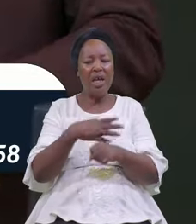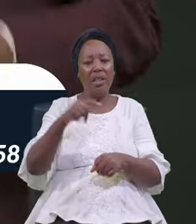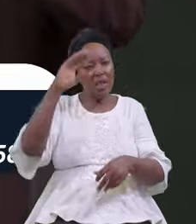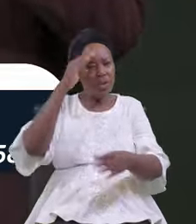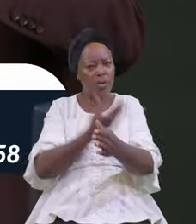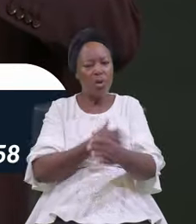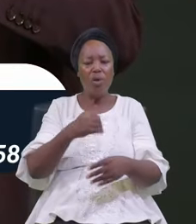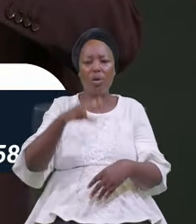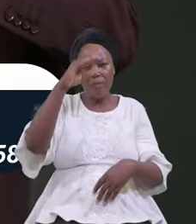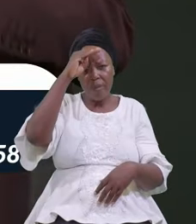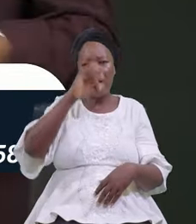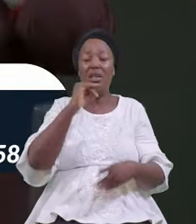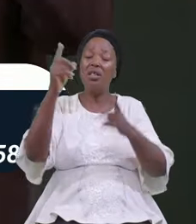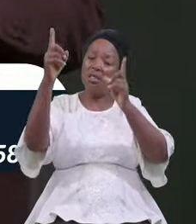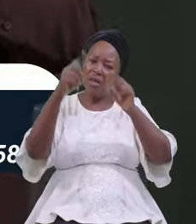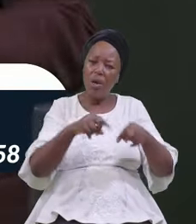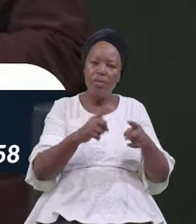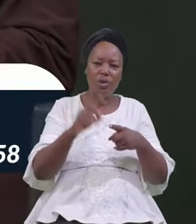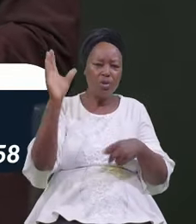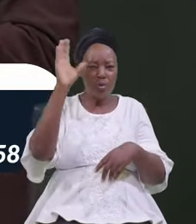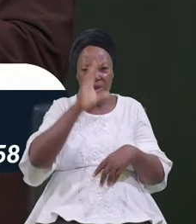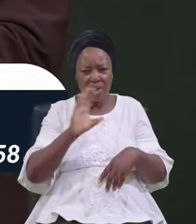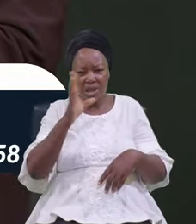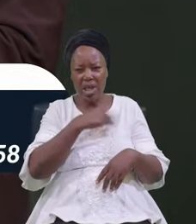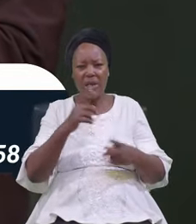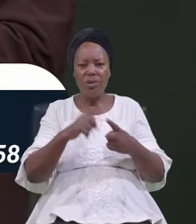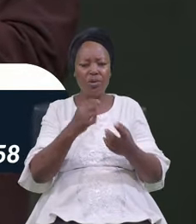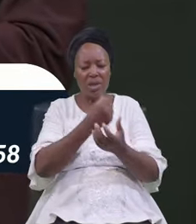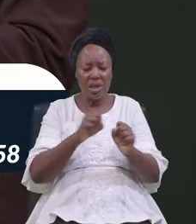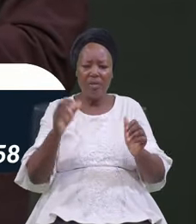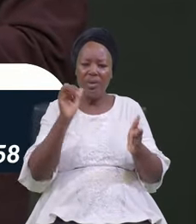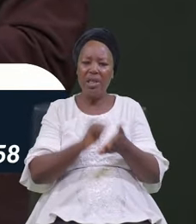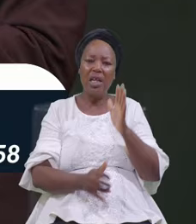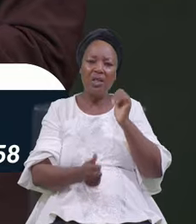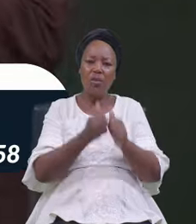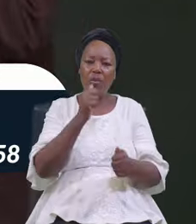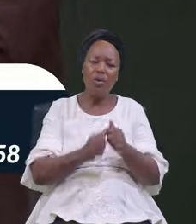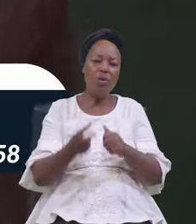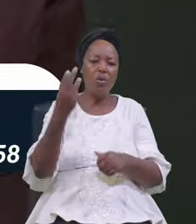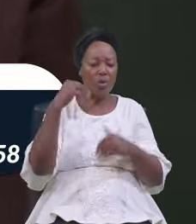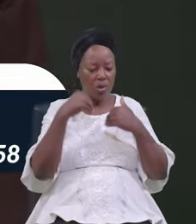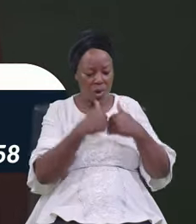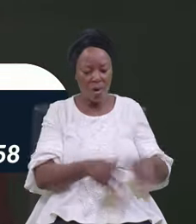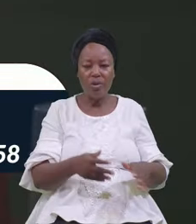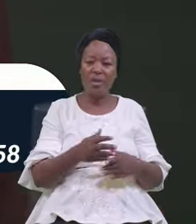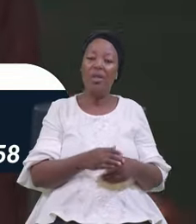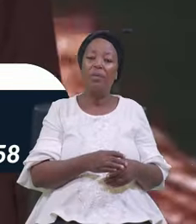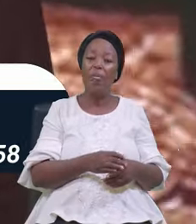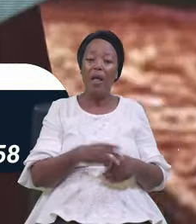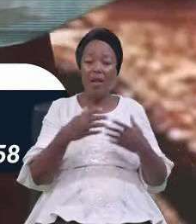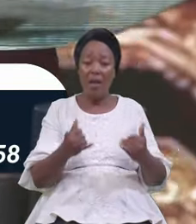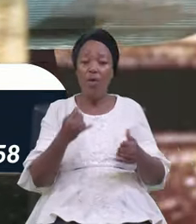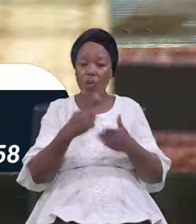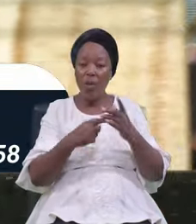come to seek and to save that which was lost. And what the Lord